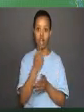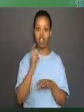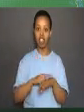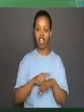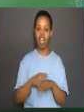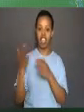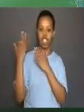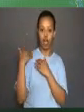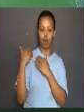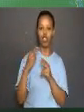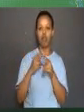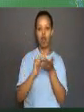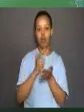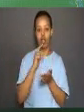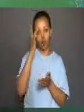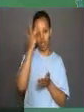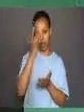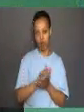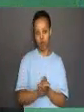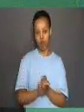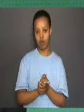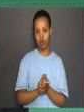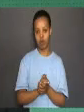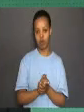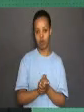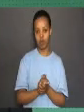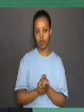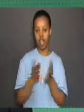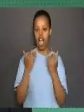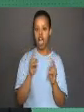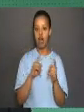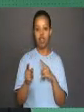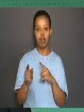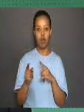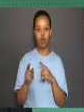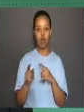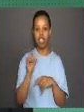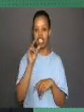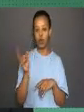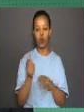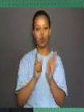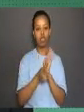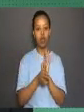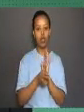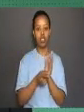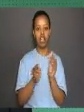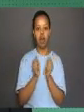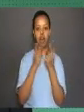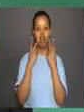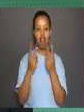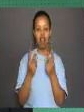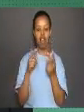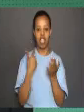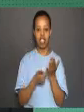the carriers of the disease. Let us now go through some examples of